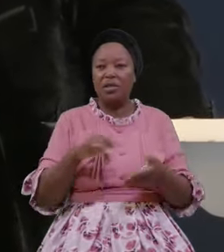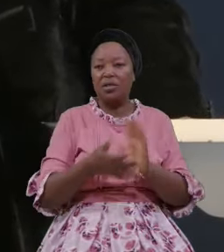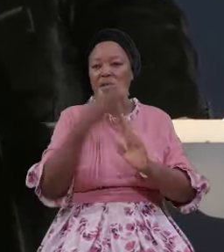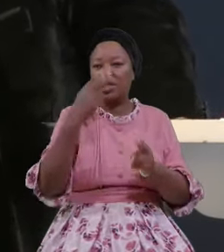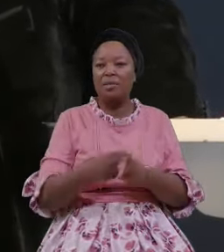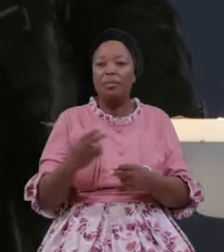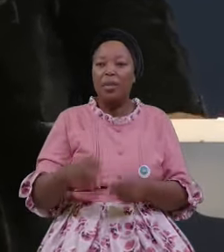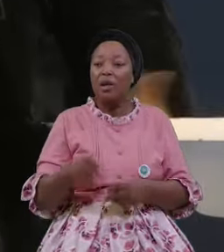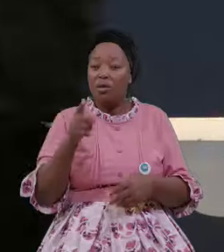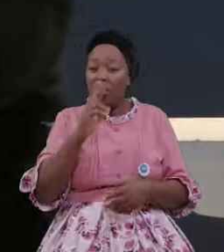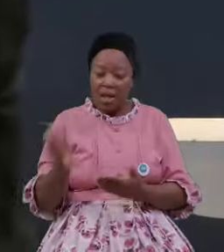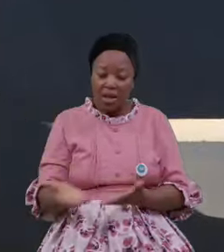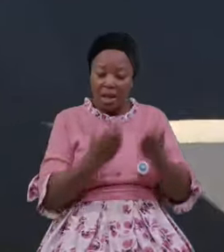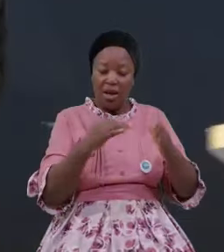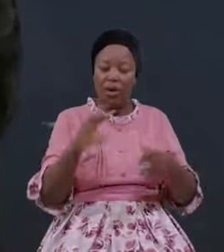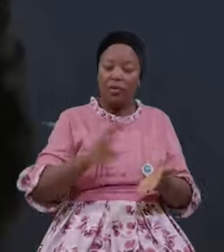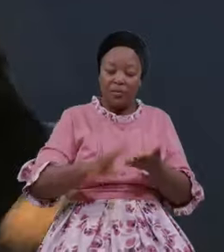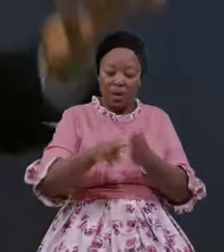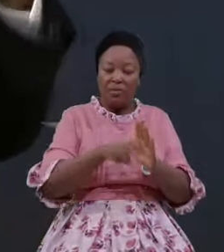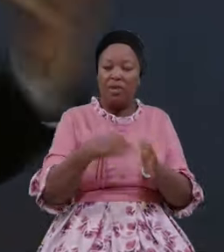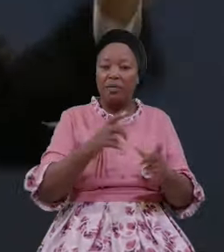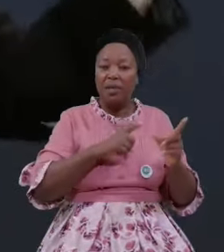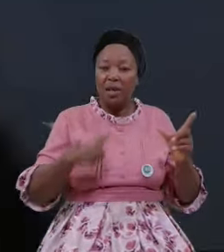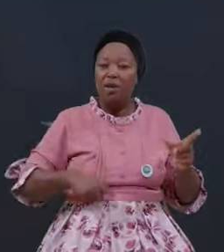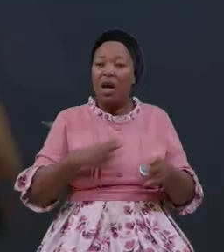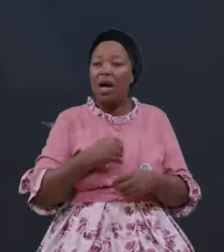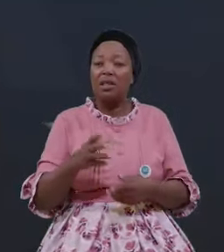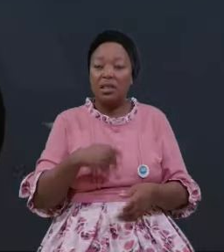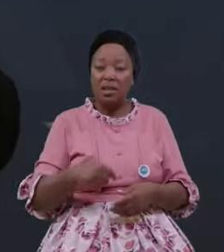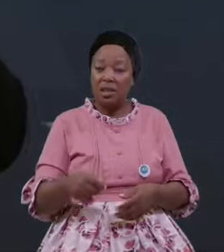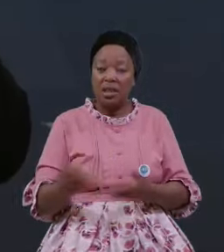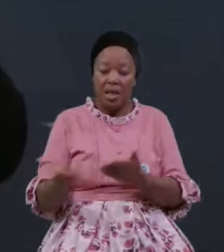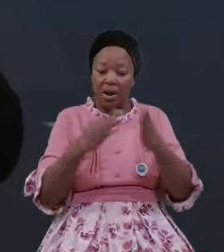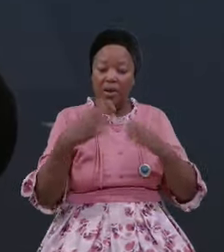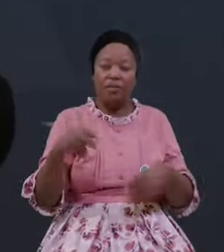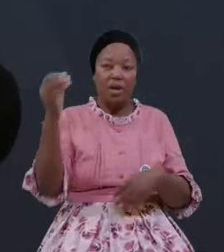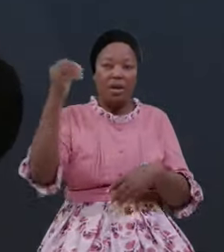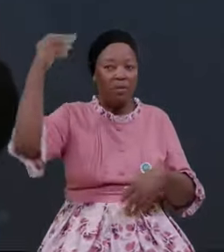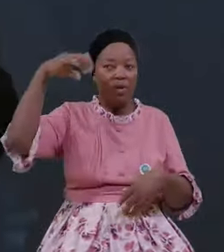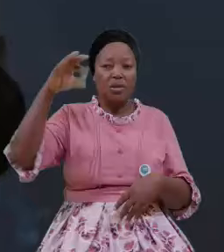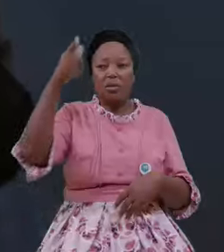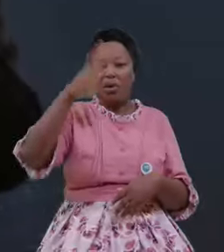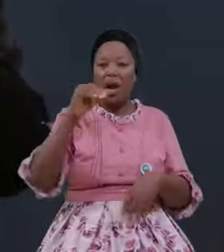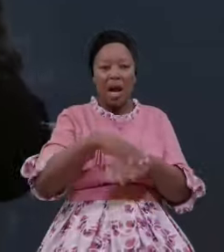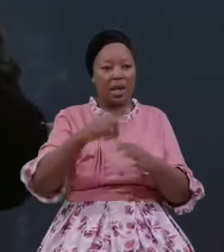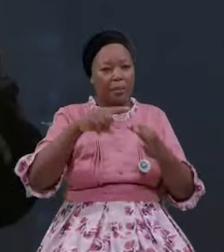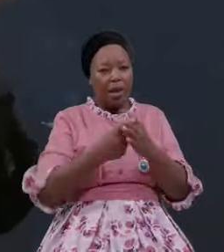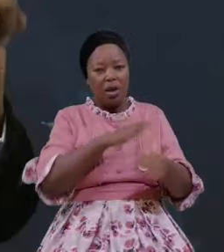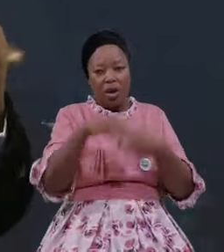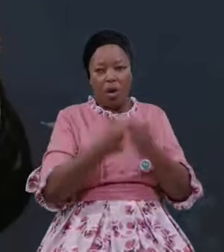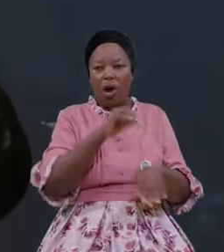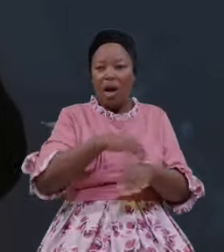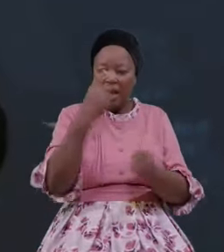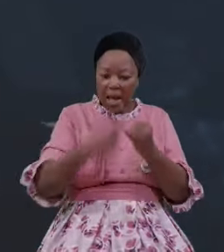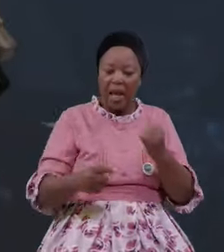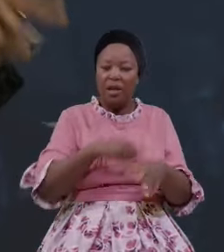the forgiveness of, candidate of the grace of God. At the beginning, all. At the end of that